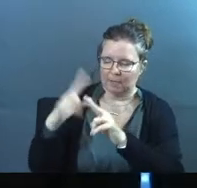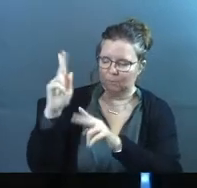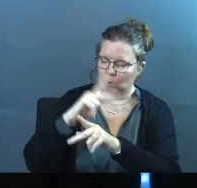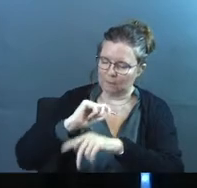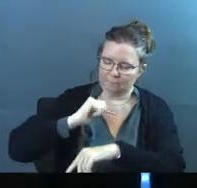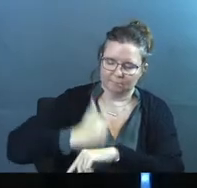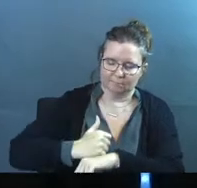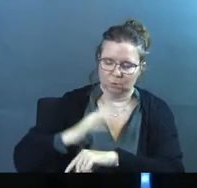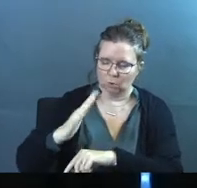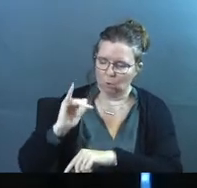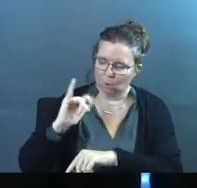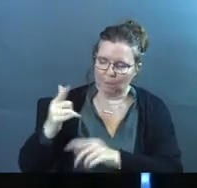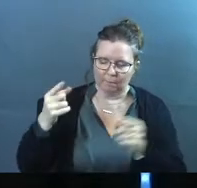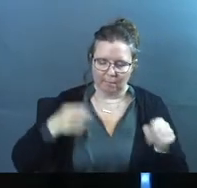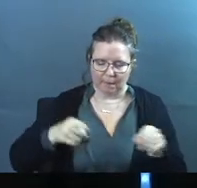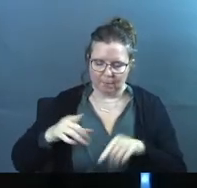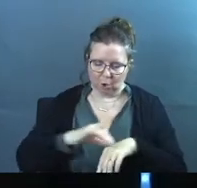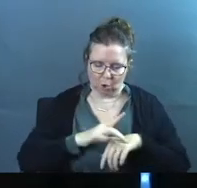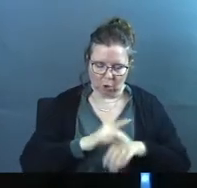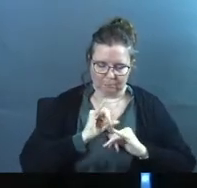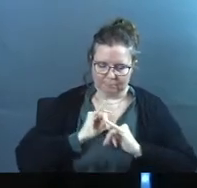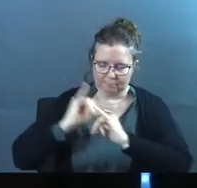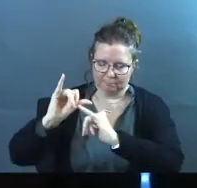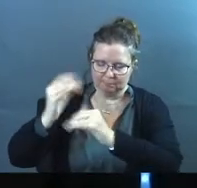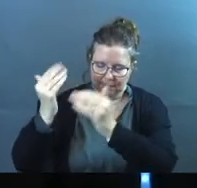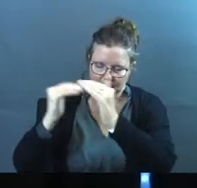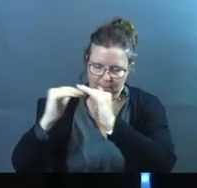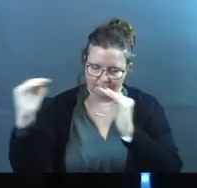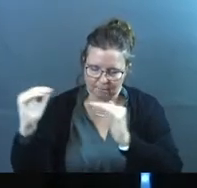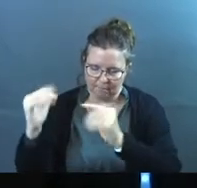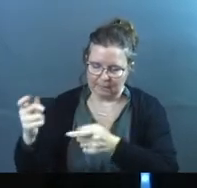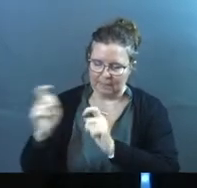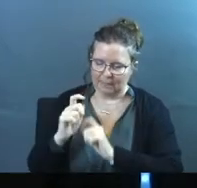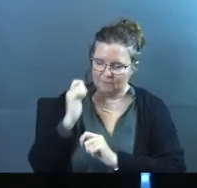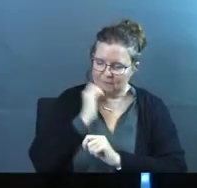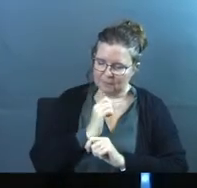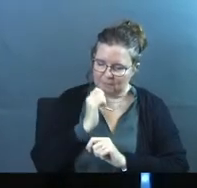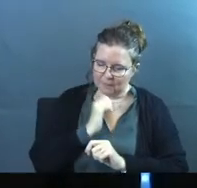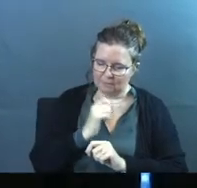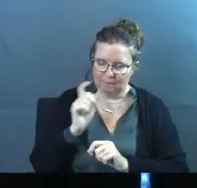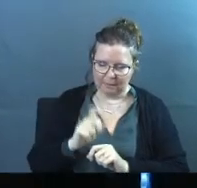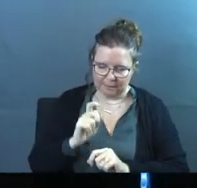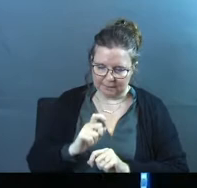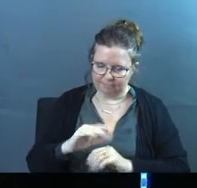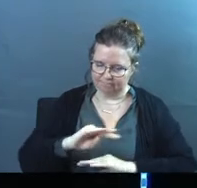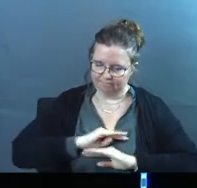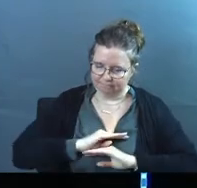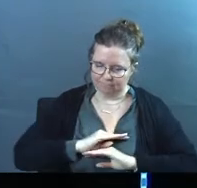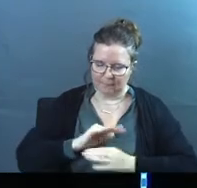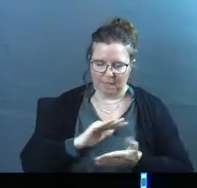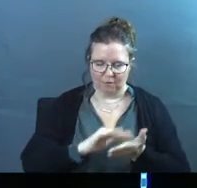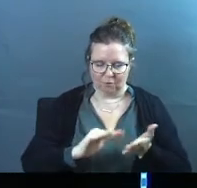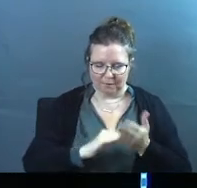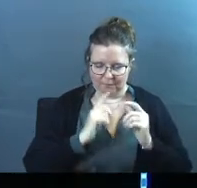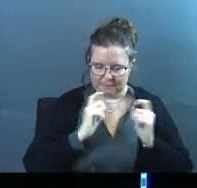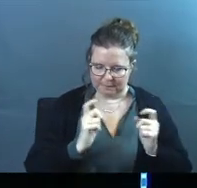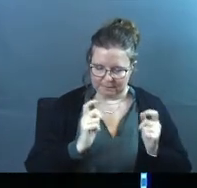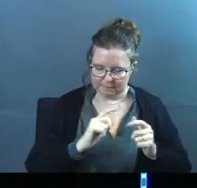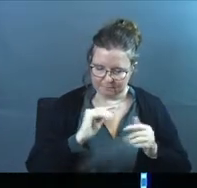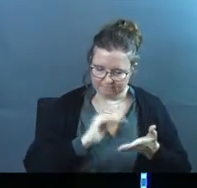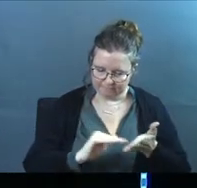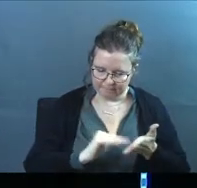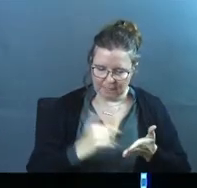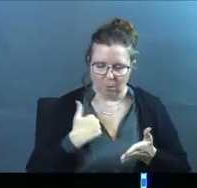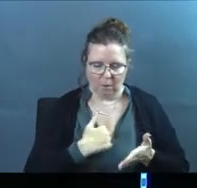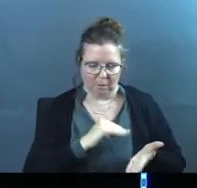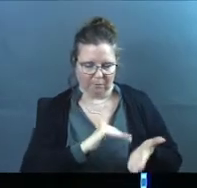kingdom come, your will be done on earth as it is in heaven. Give us this day our daily bread, and forgive us our debts, as we